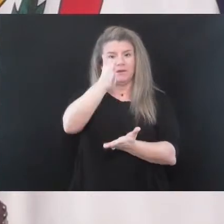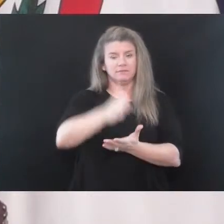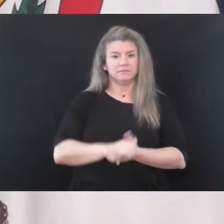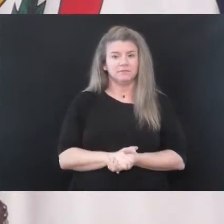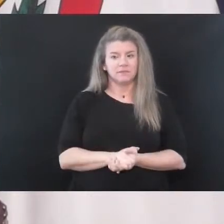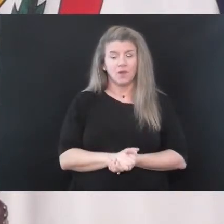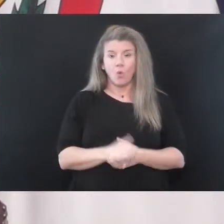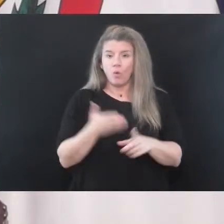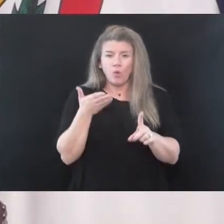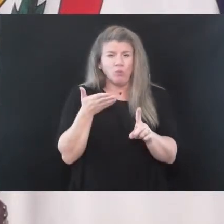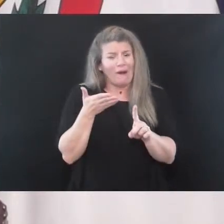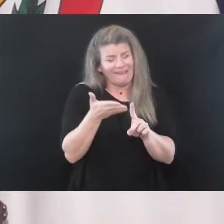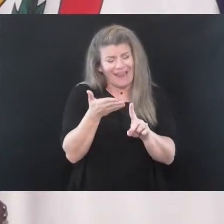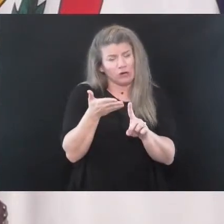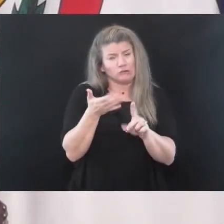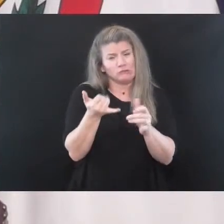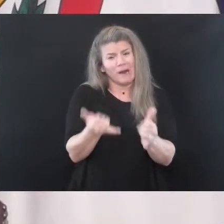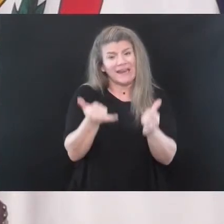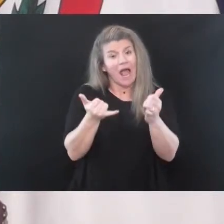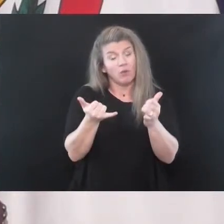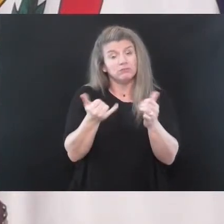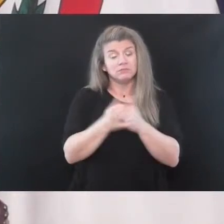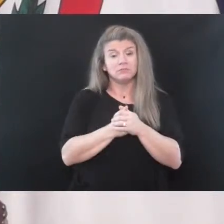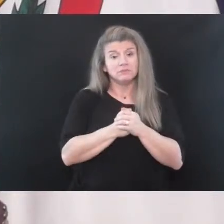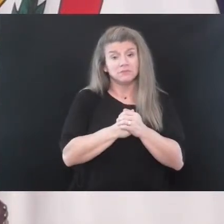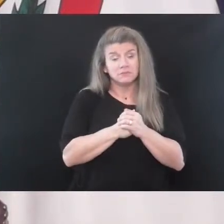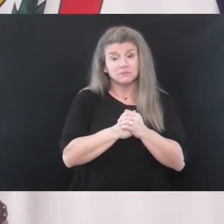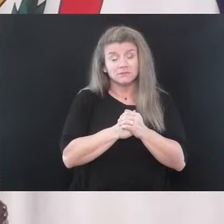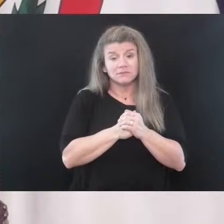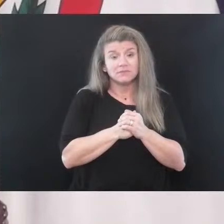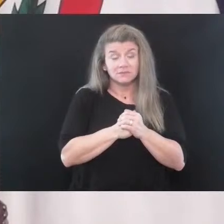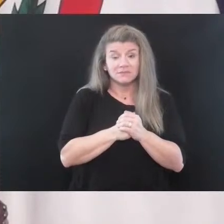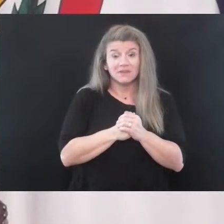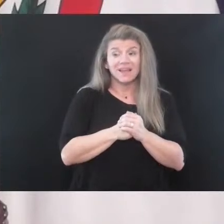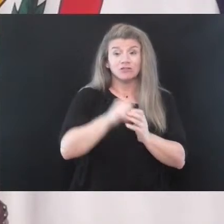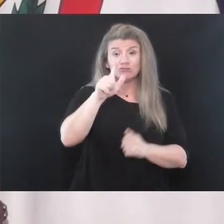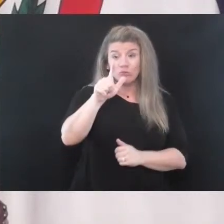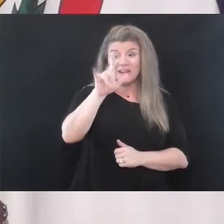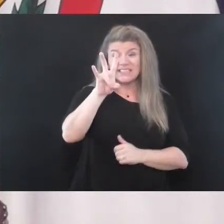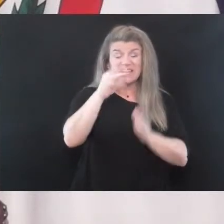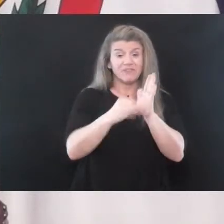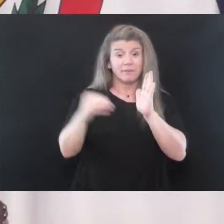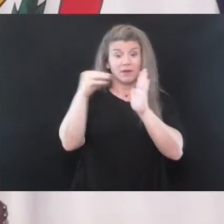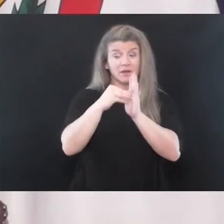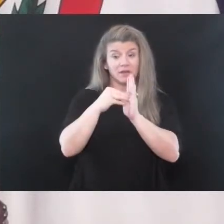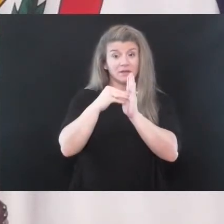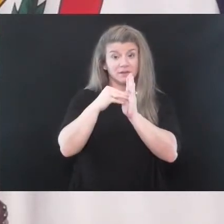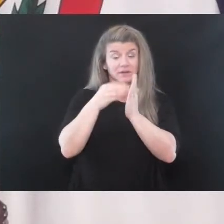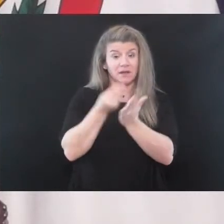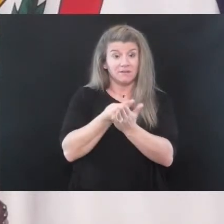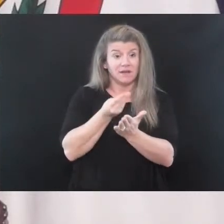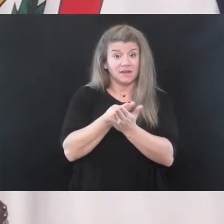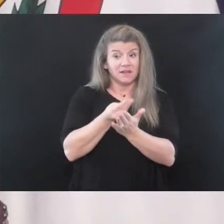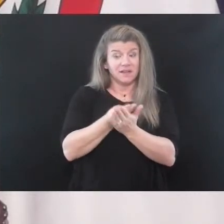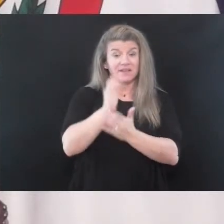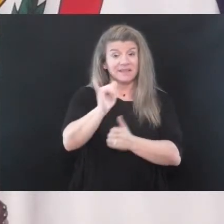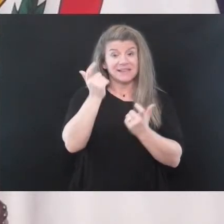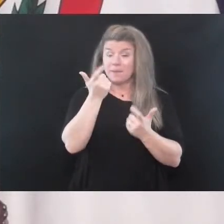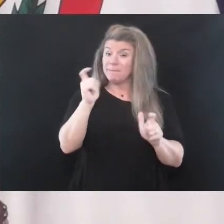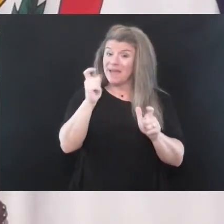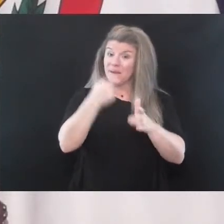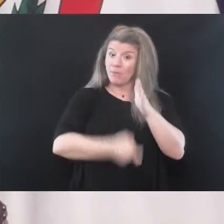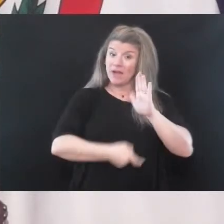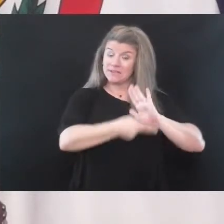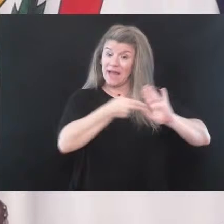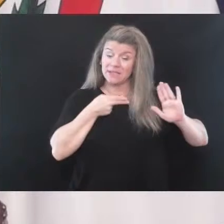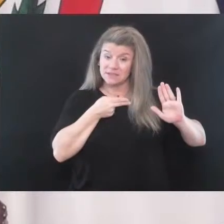right there, right now. Absolutely, $27 million would be a gigantic price tag.